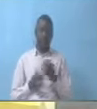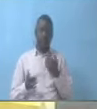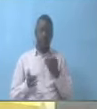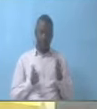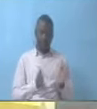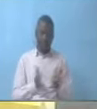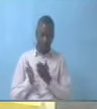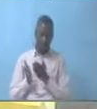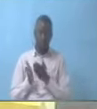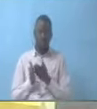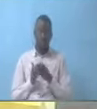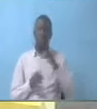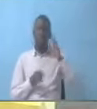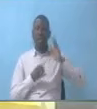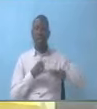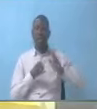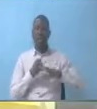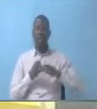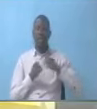decree.